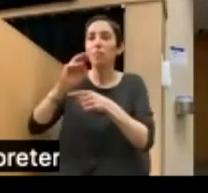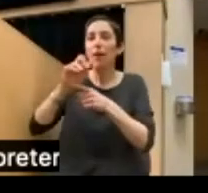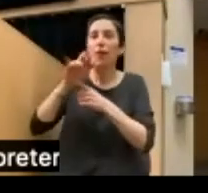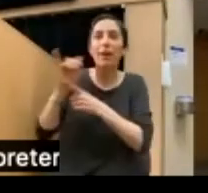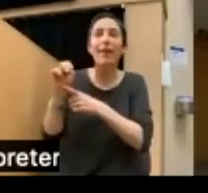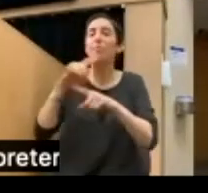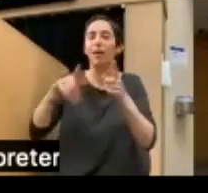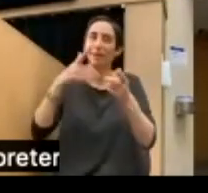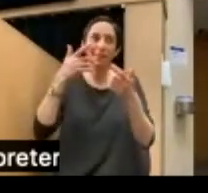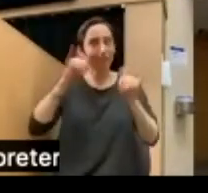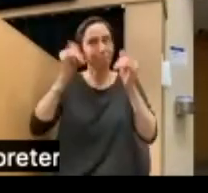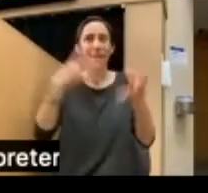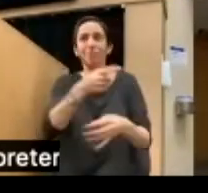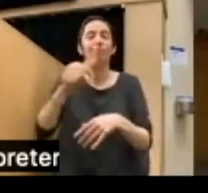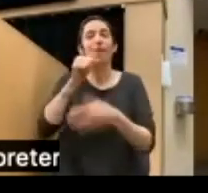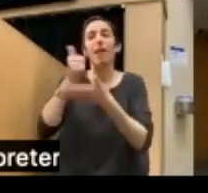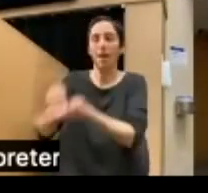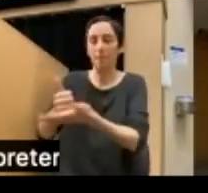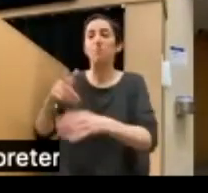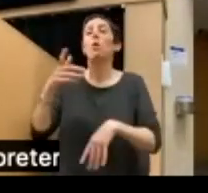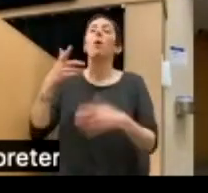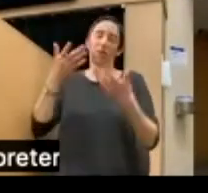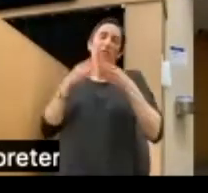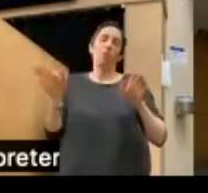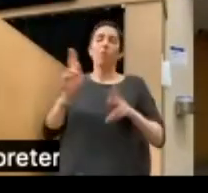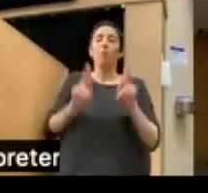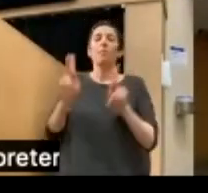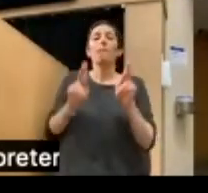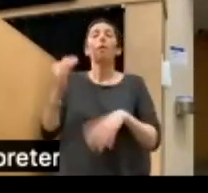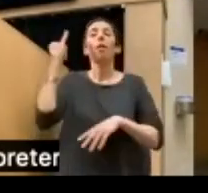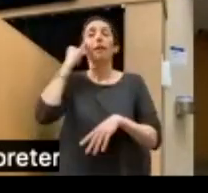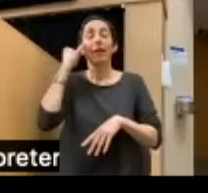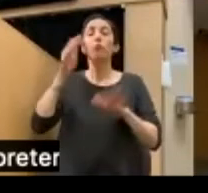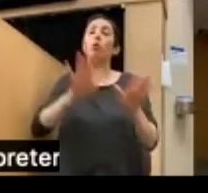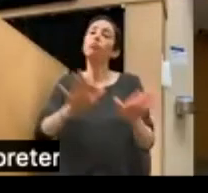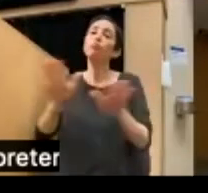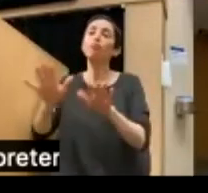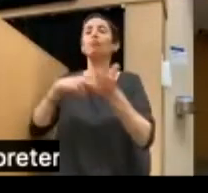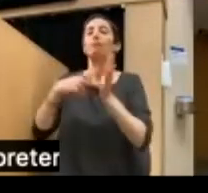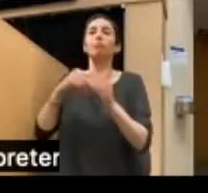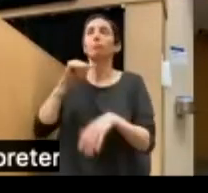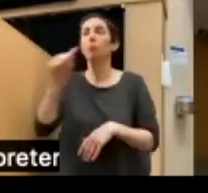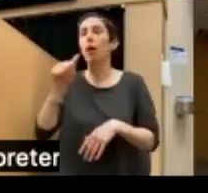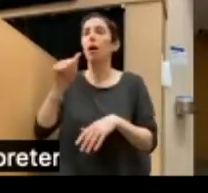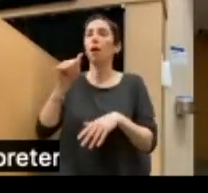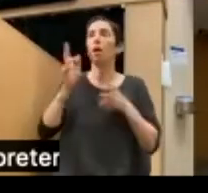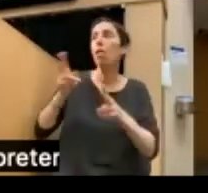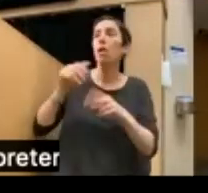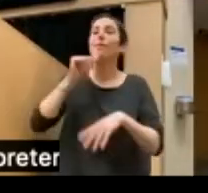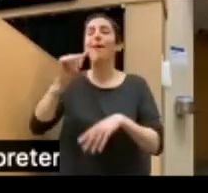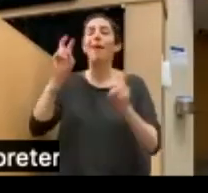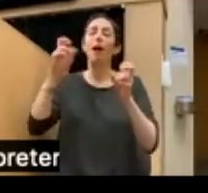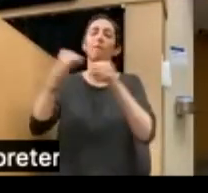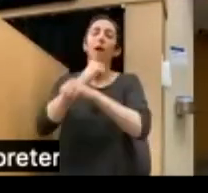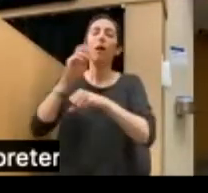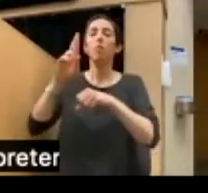cortical fight or flight. We're in using our higher executive functioning. We're able to think through things a little bit more and to be kinder. So what does this